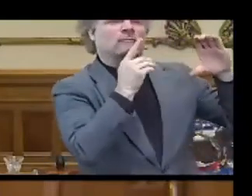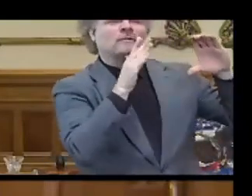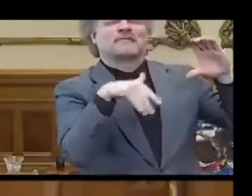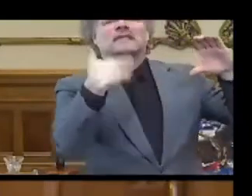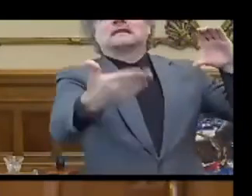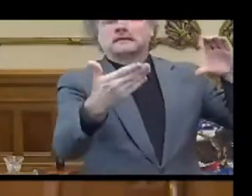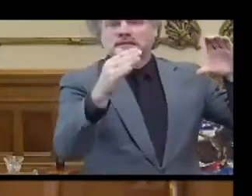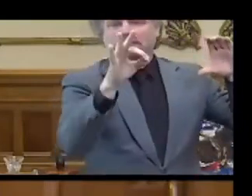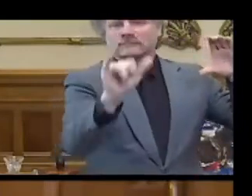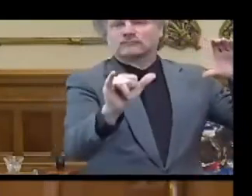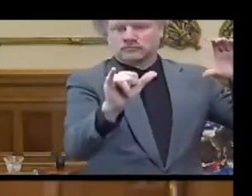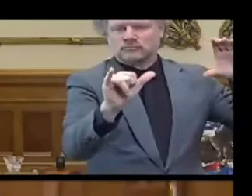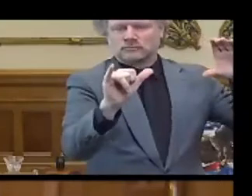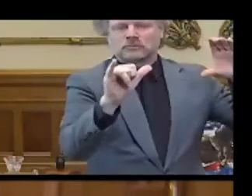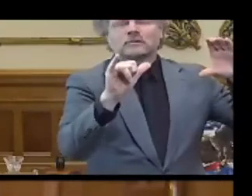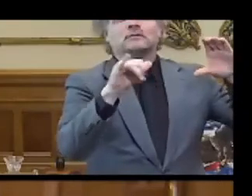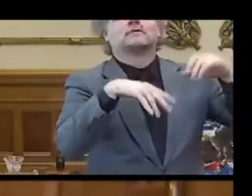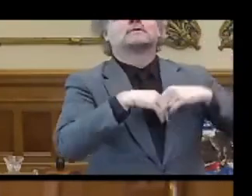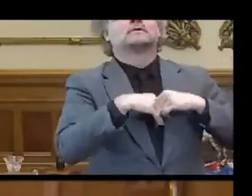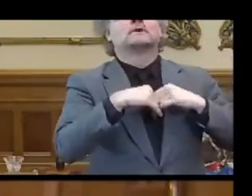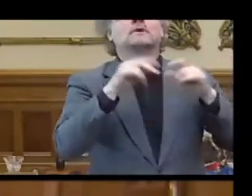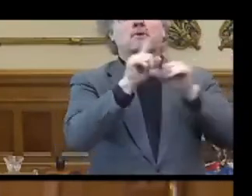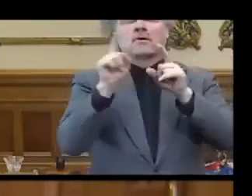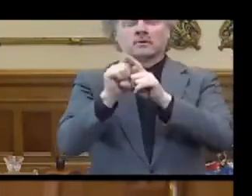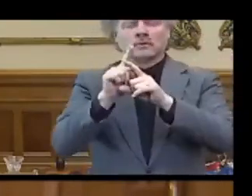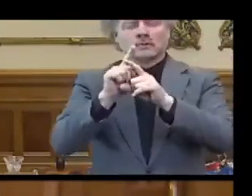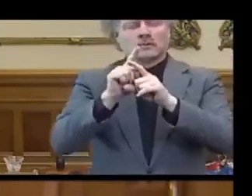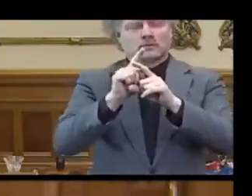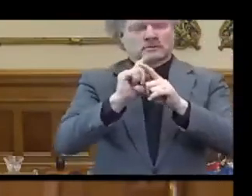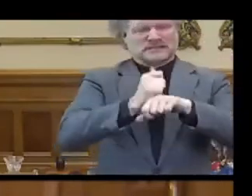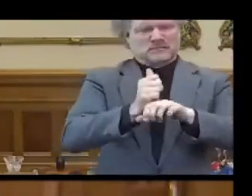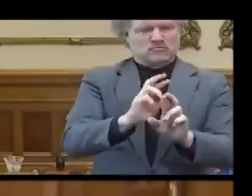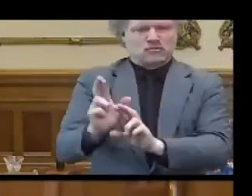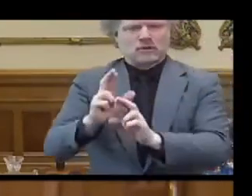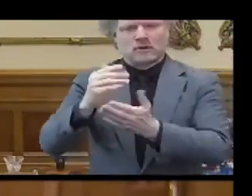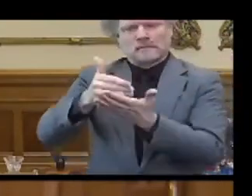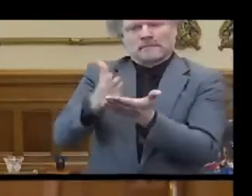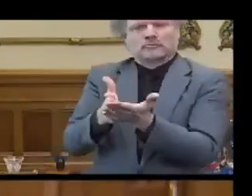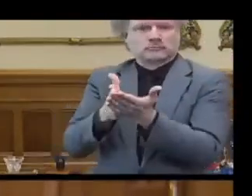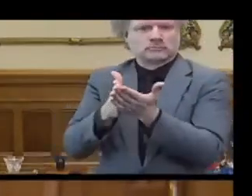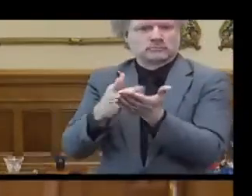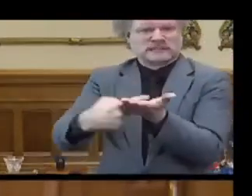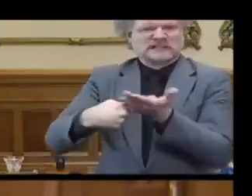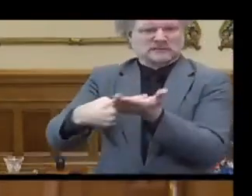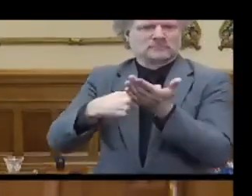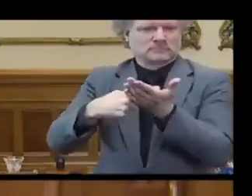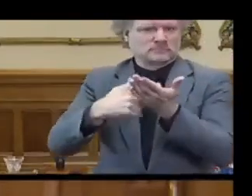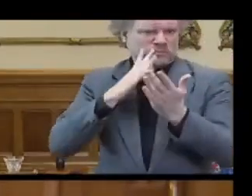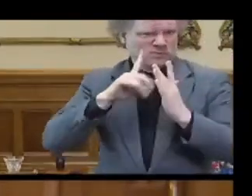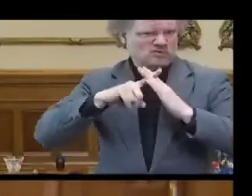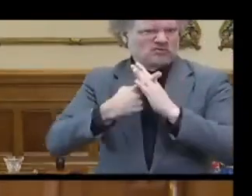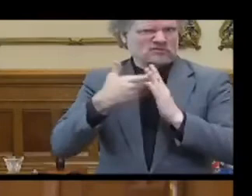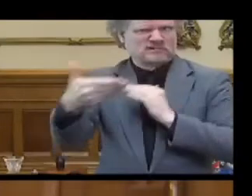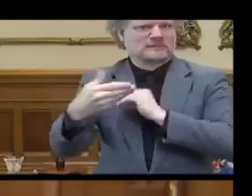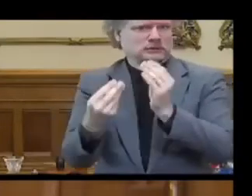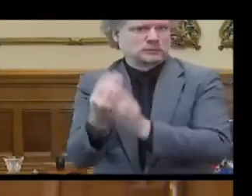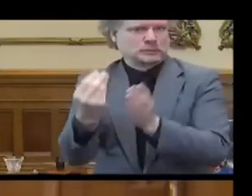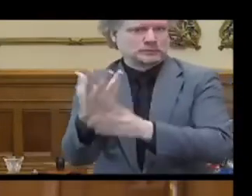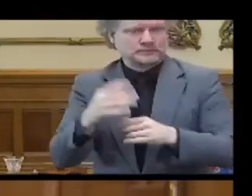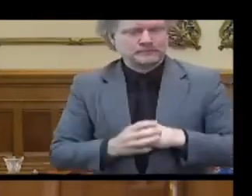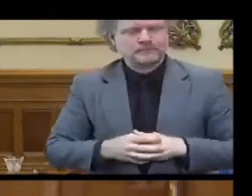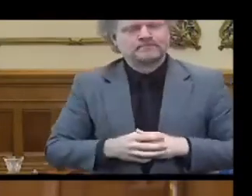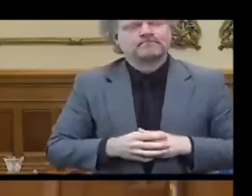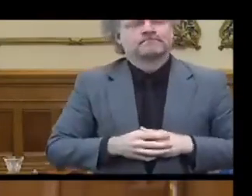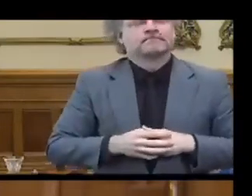year, as well as setting up for our budget discussion that will start next spring. As far